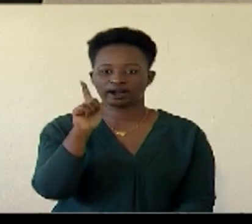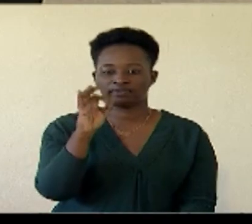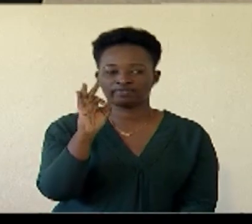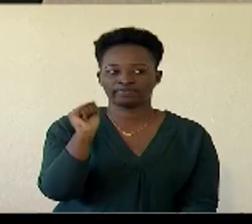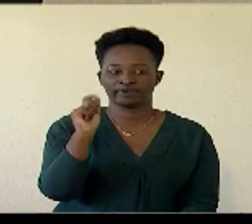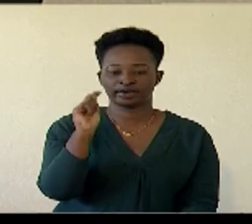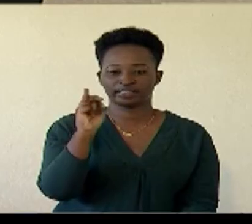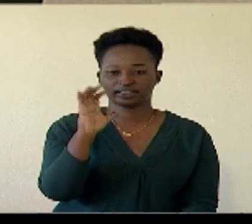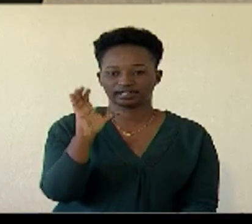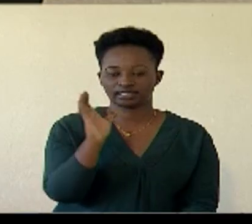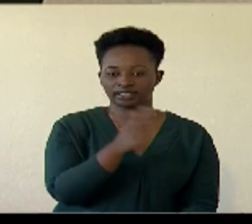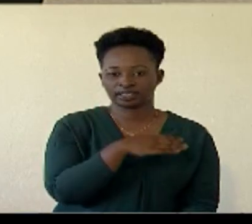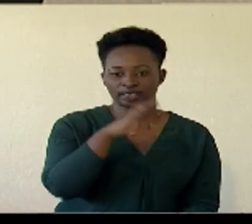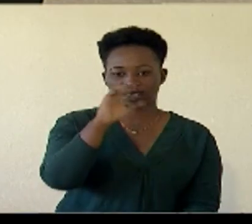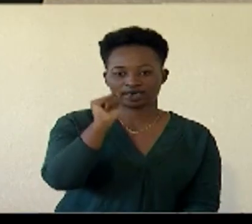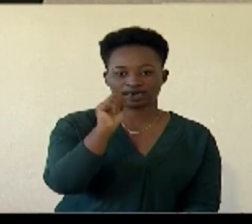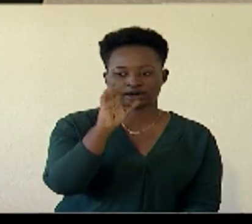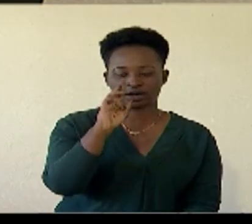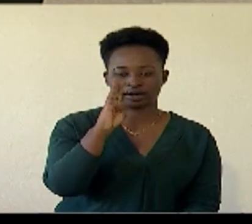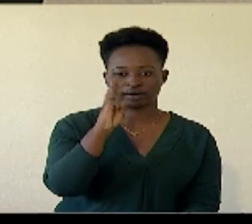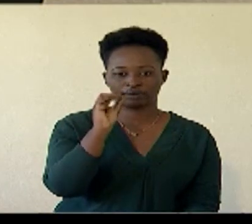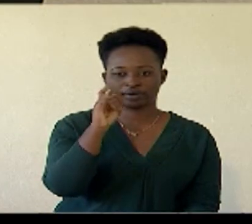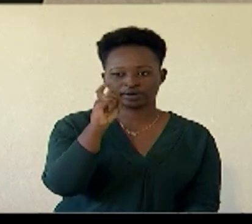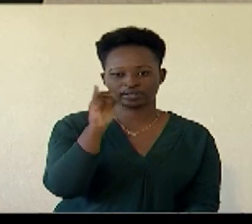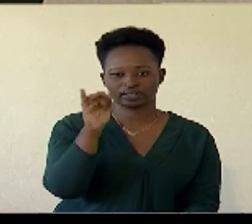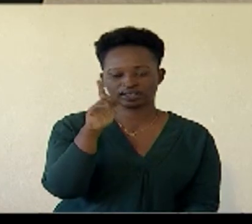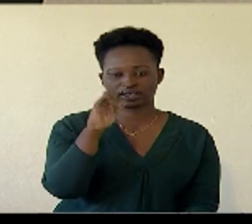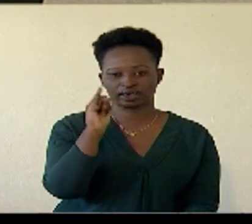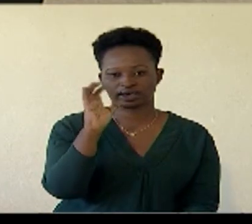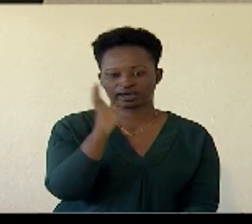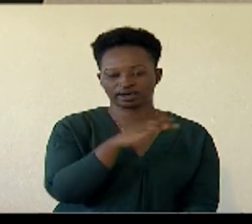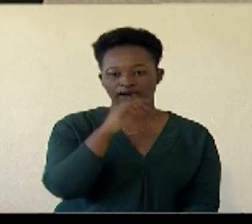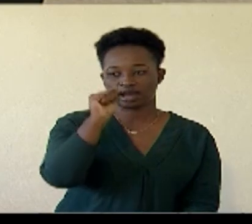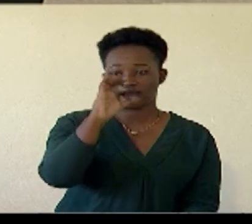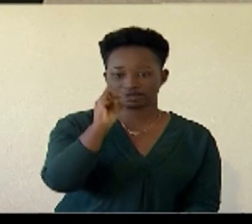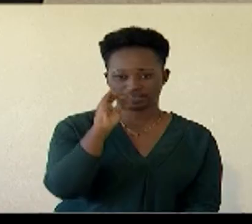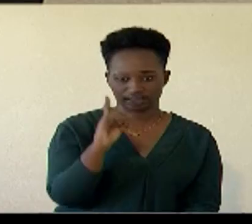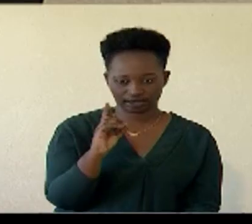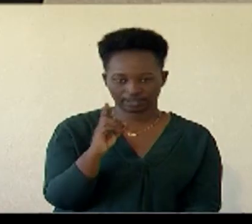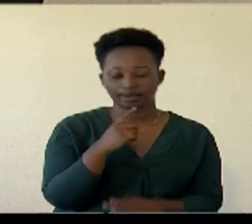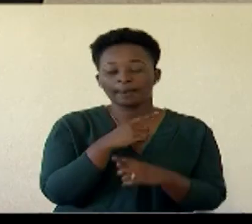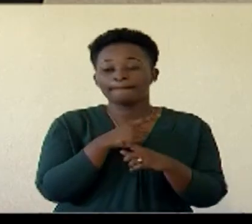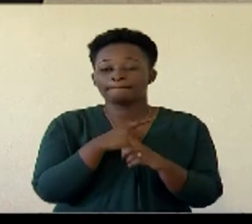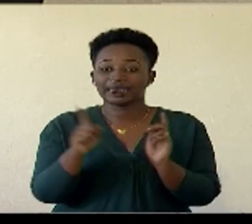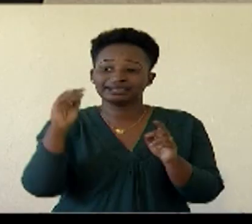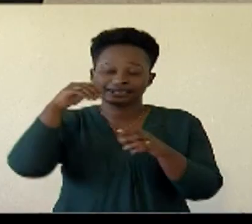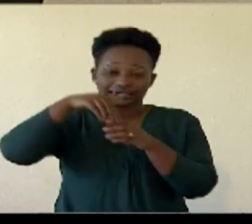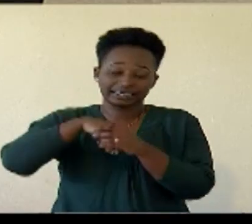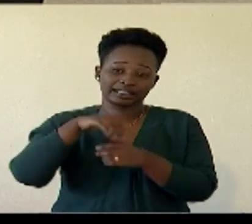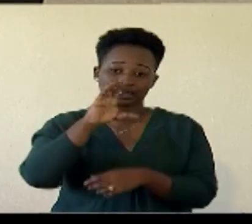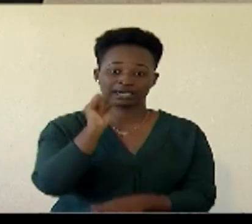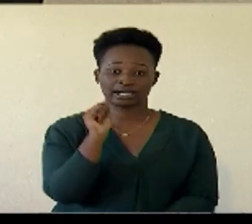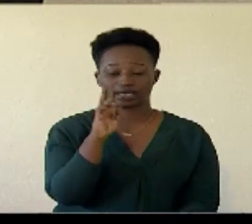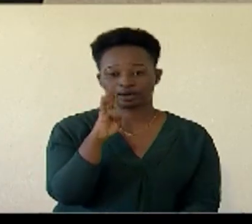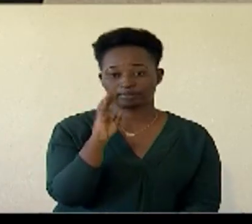acids. But the hydrogen bonding in carboxylic acids is reduced